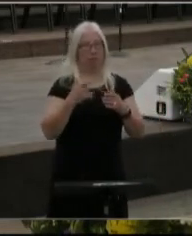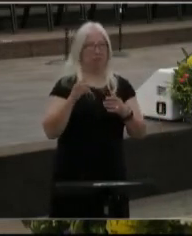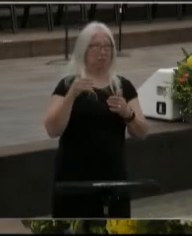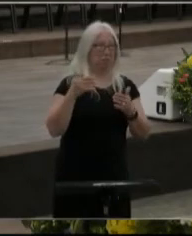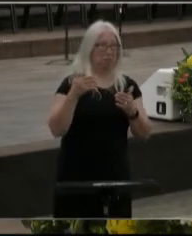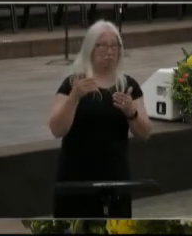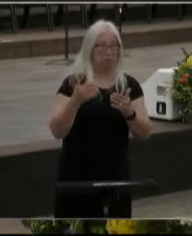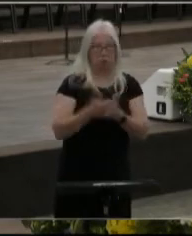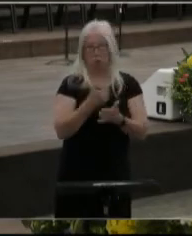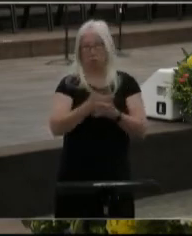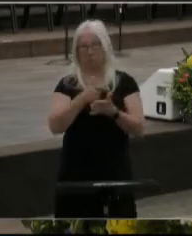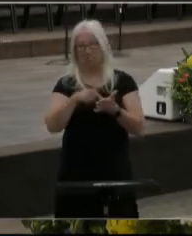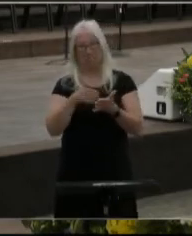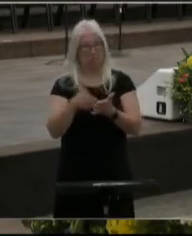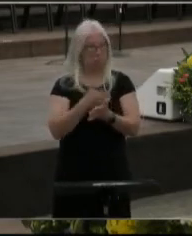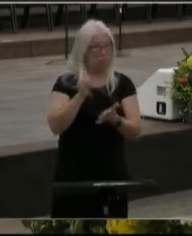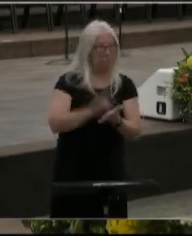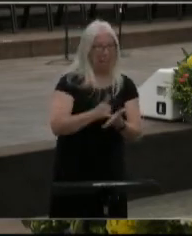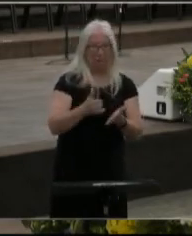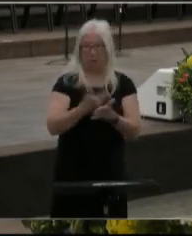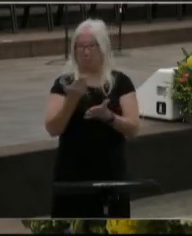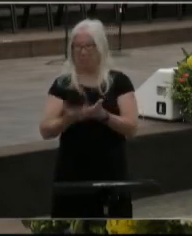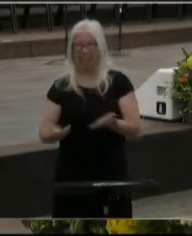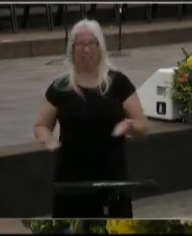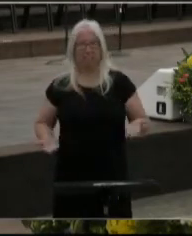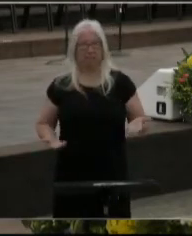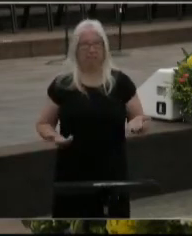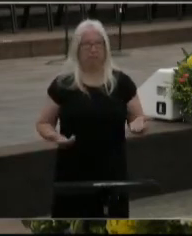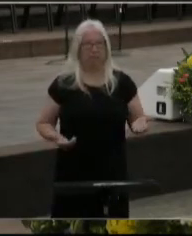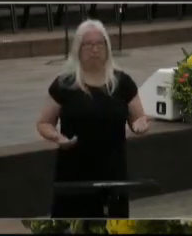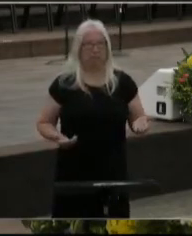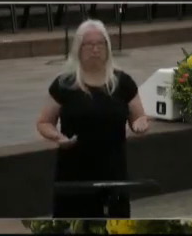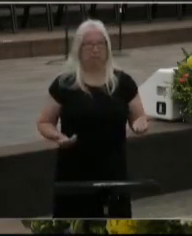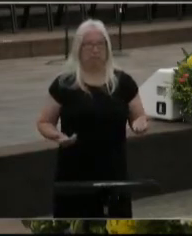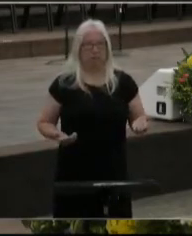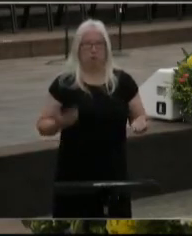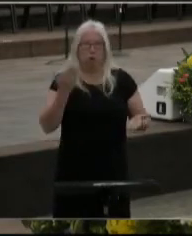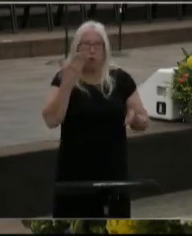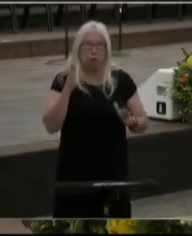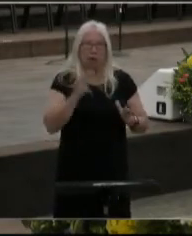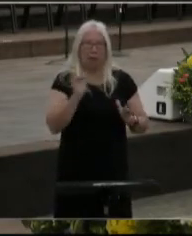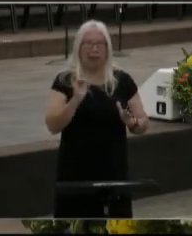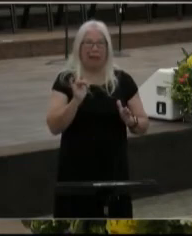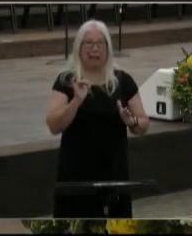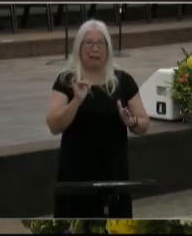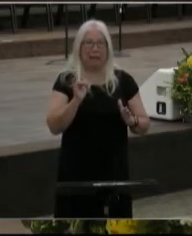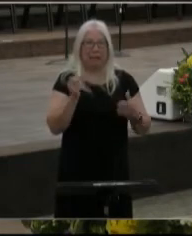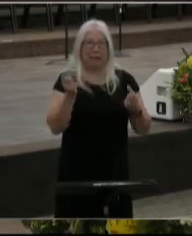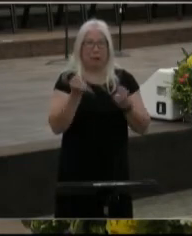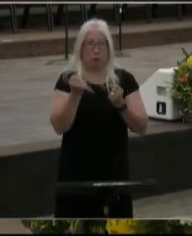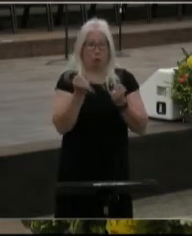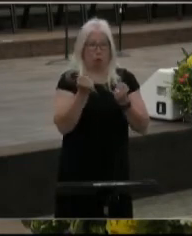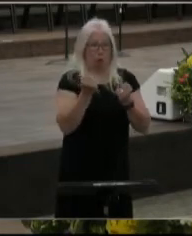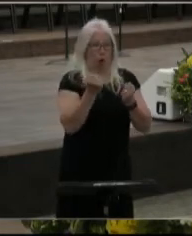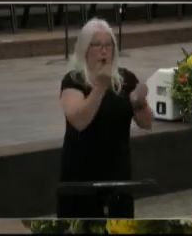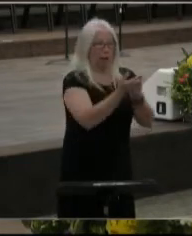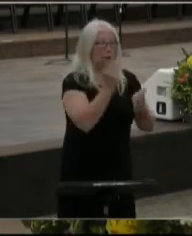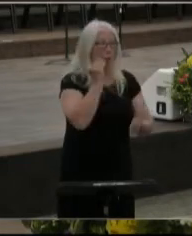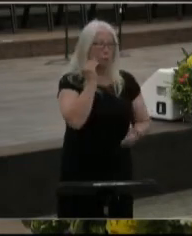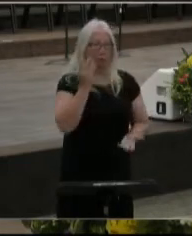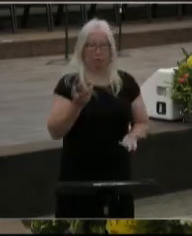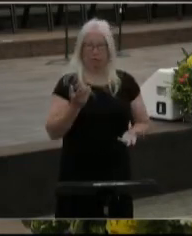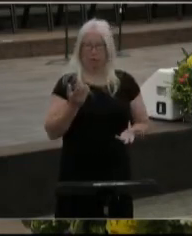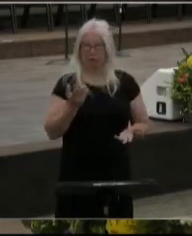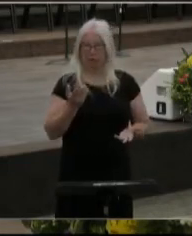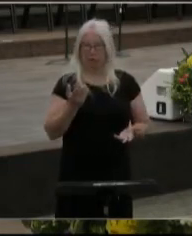of that and the newest of this and the newest of that. You don't know what it's like to pray that a car gets home.